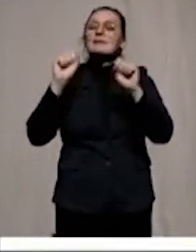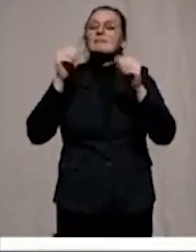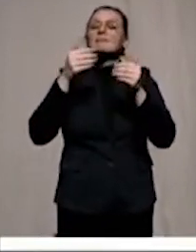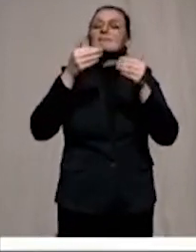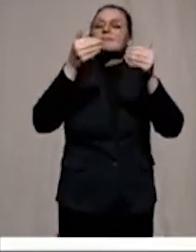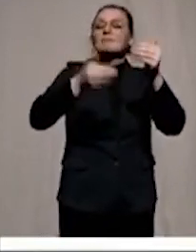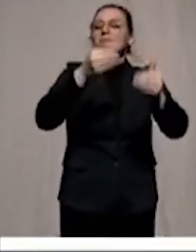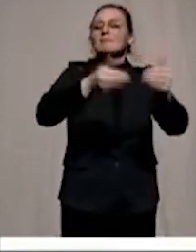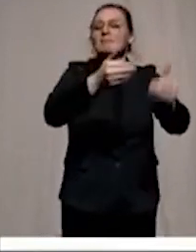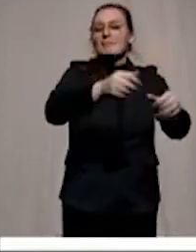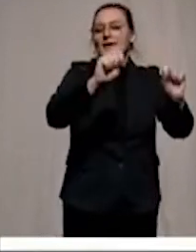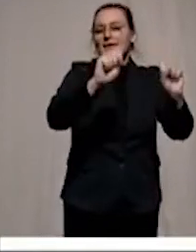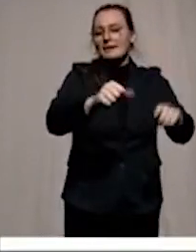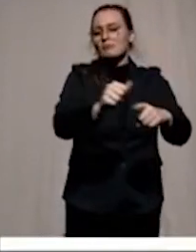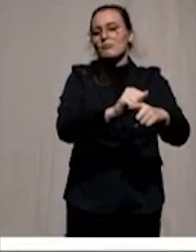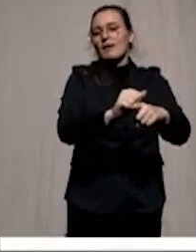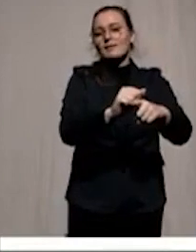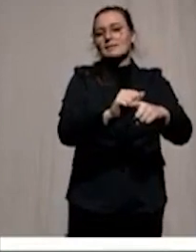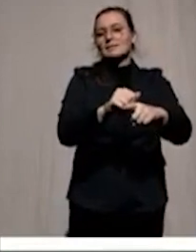That part's really fun. I can't wait.